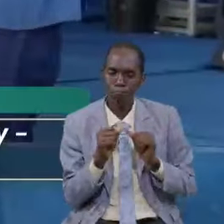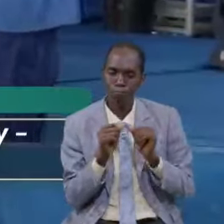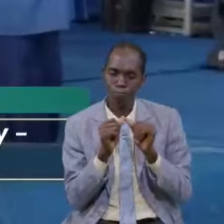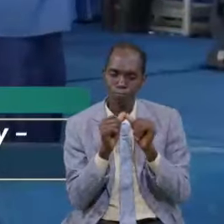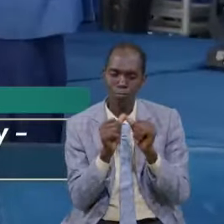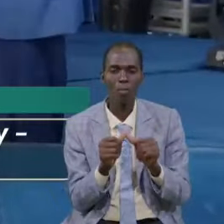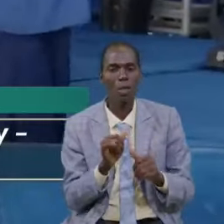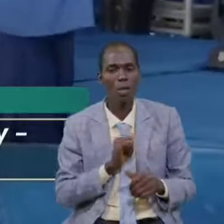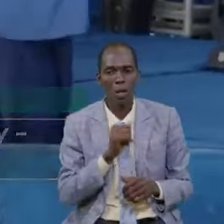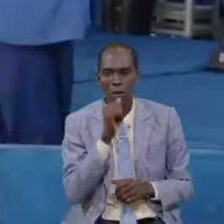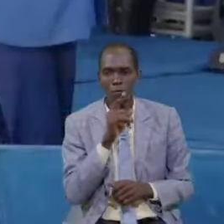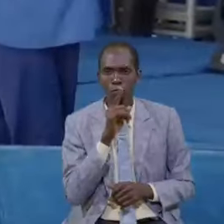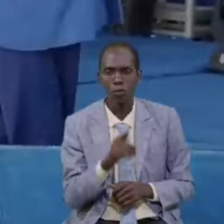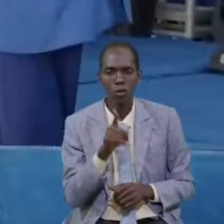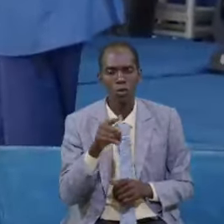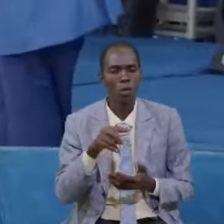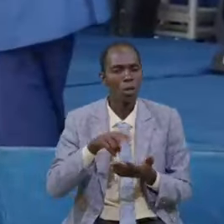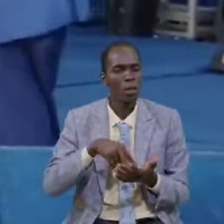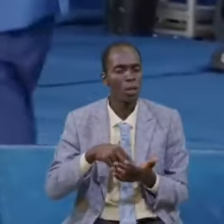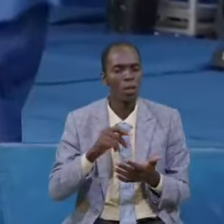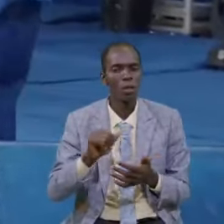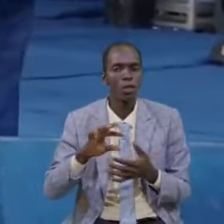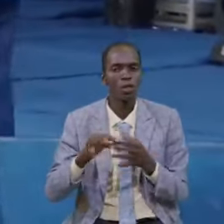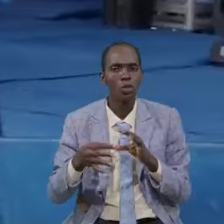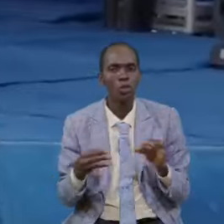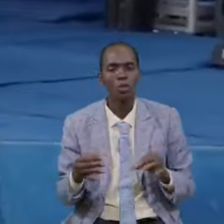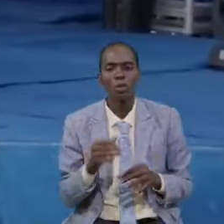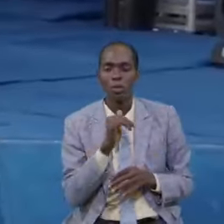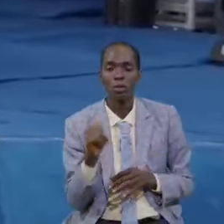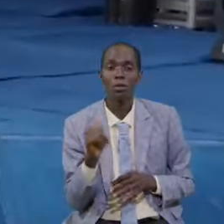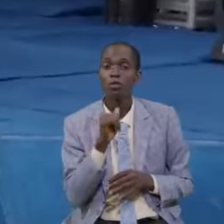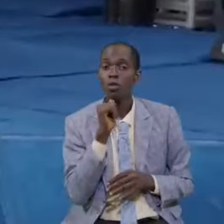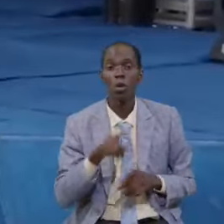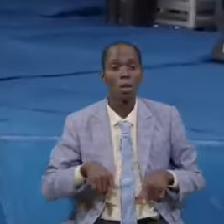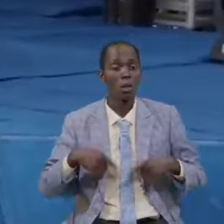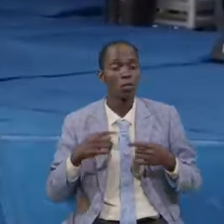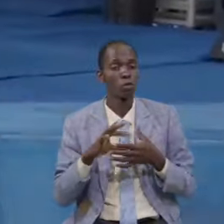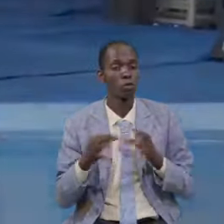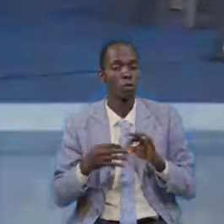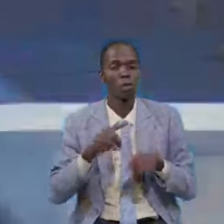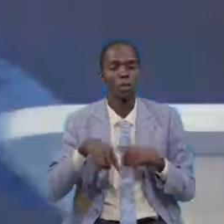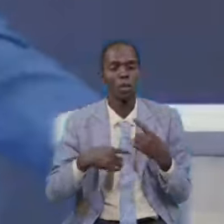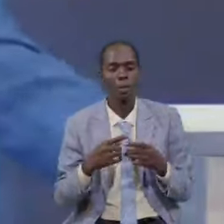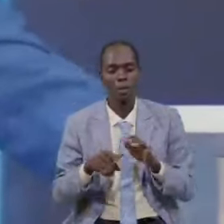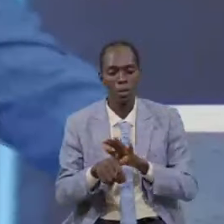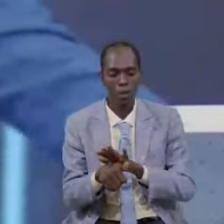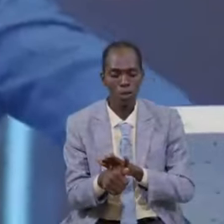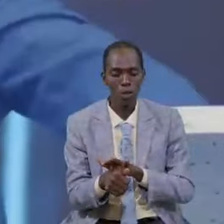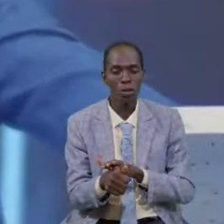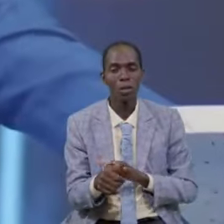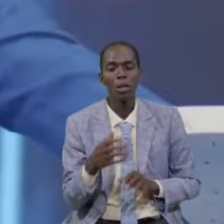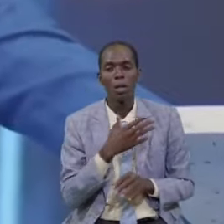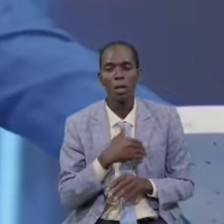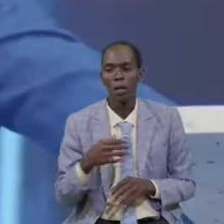the story. It's a fable, actually, of the tortoise and the hare. And the hare said,